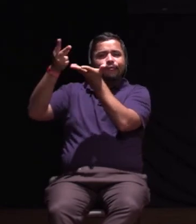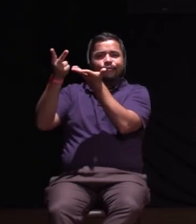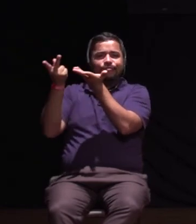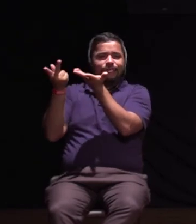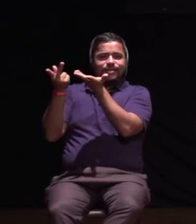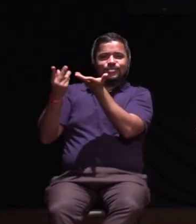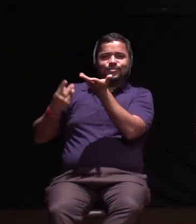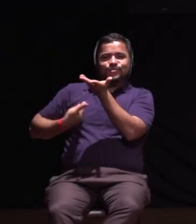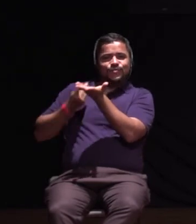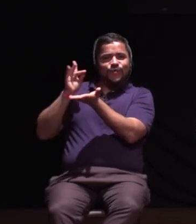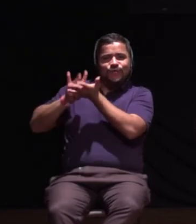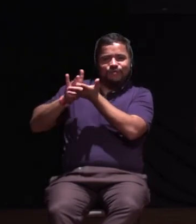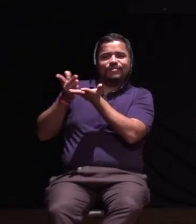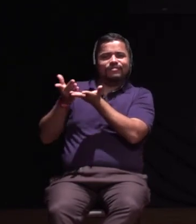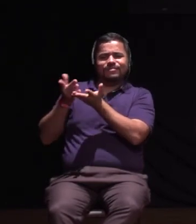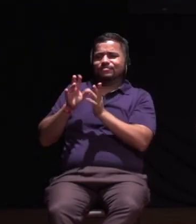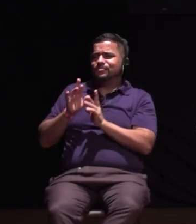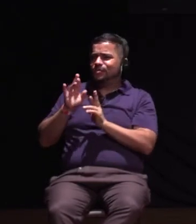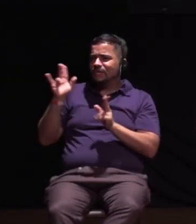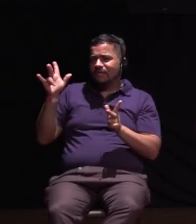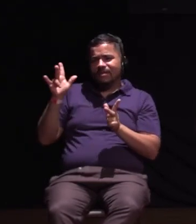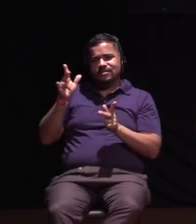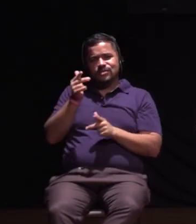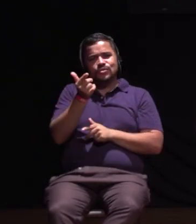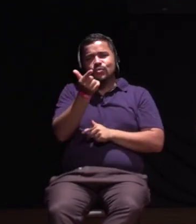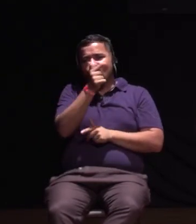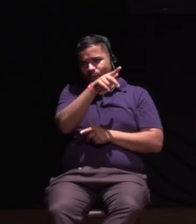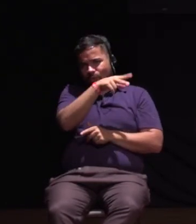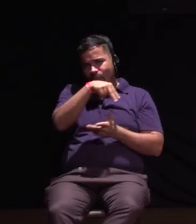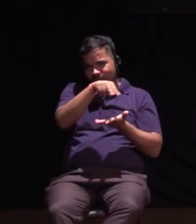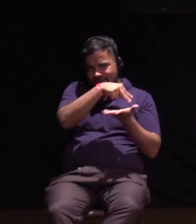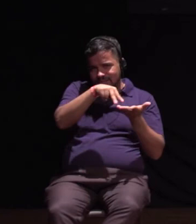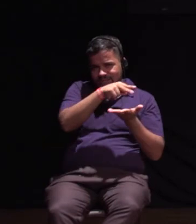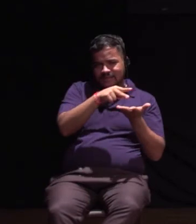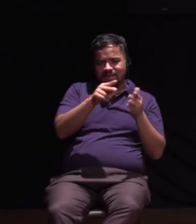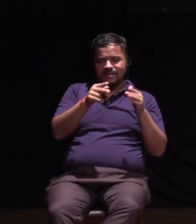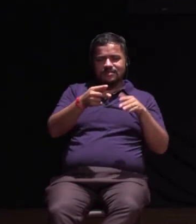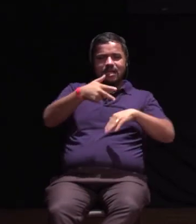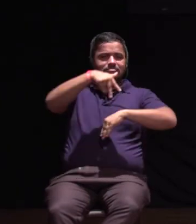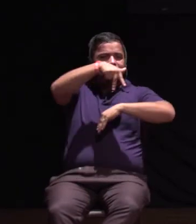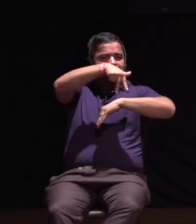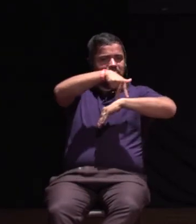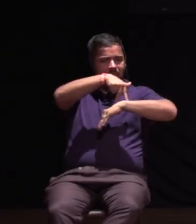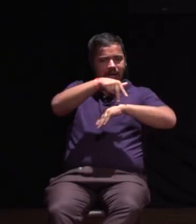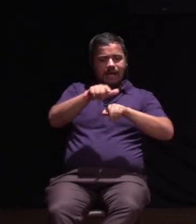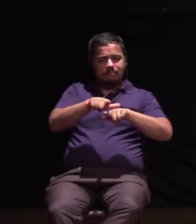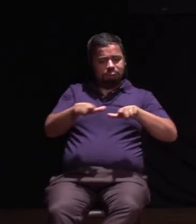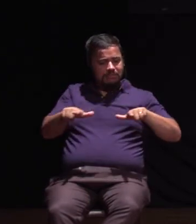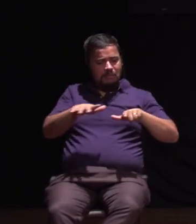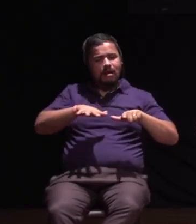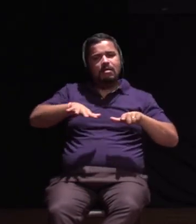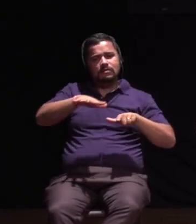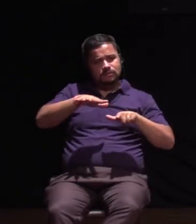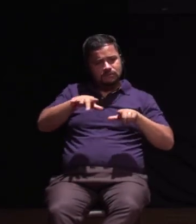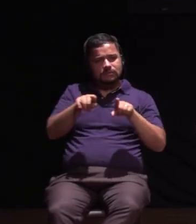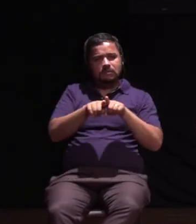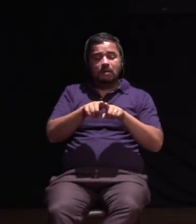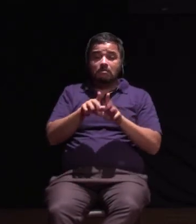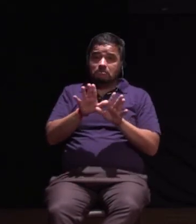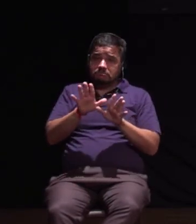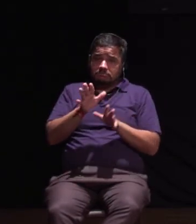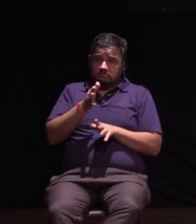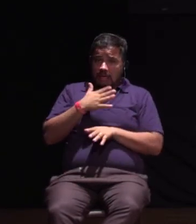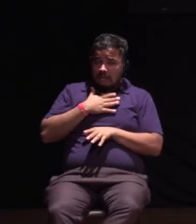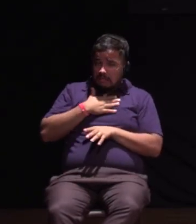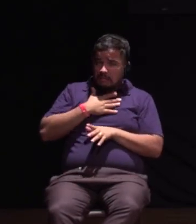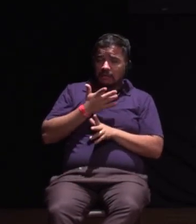dances which are created to be performed on a stage. And I think to me, it seems really promising that